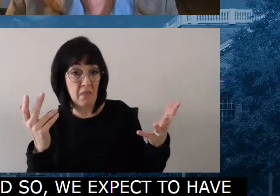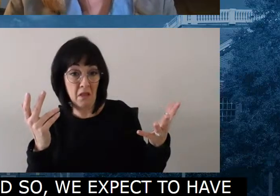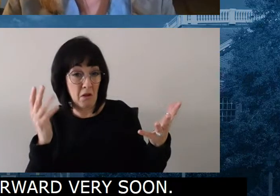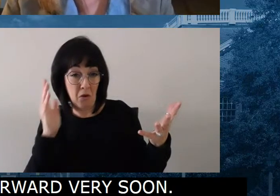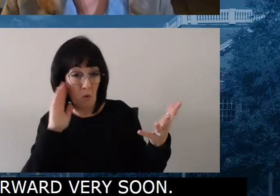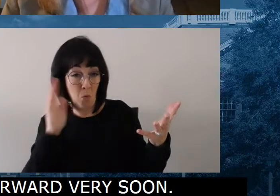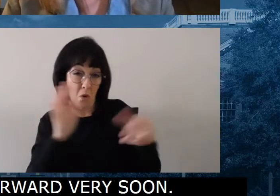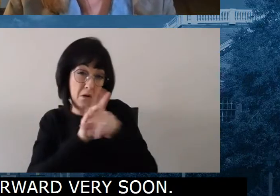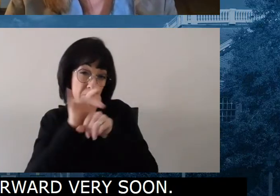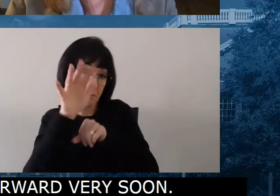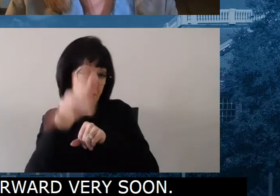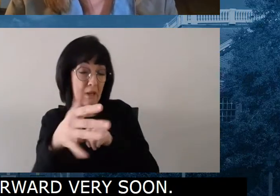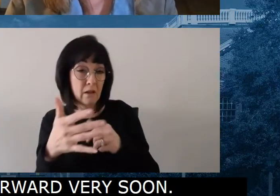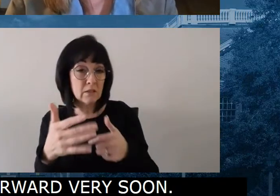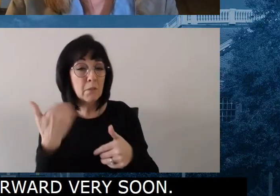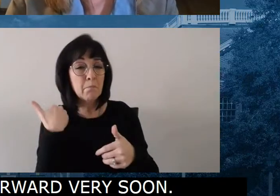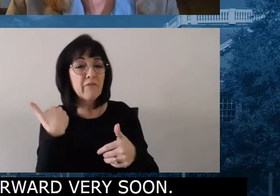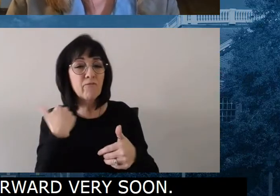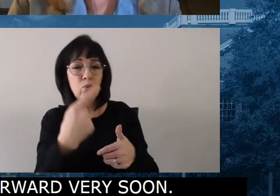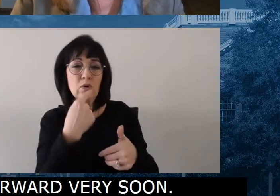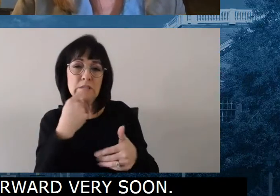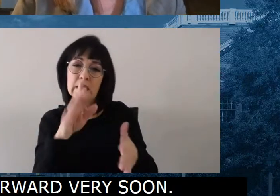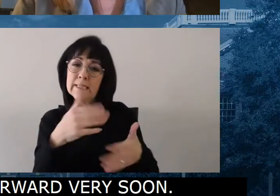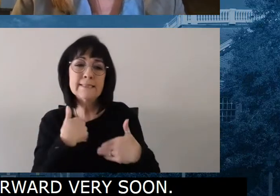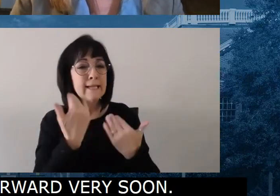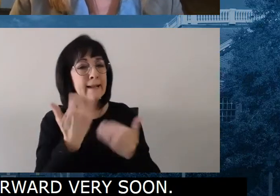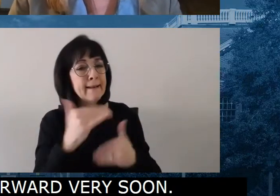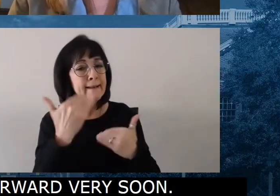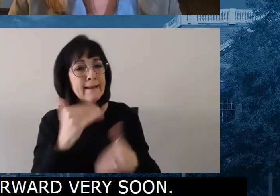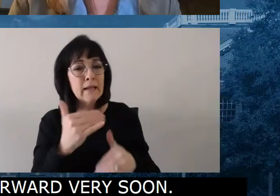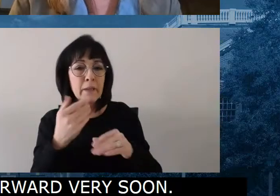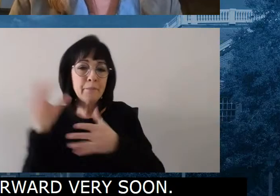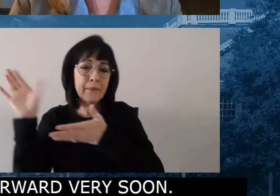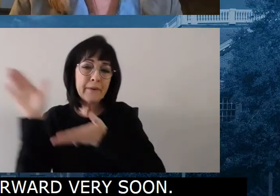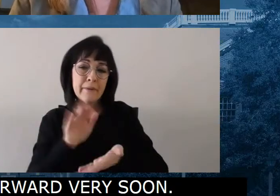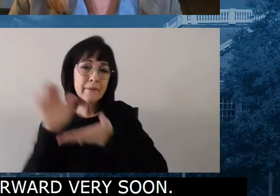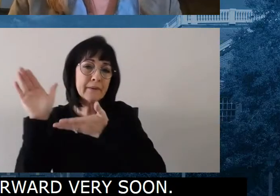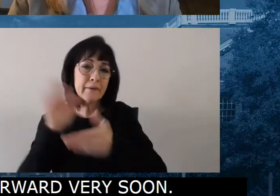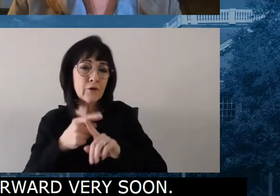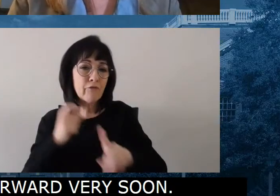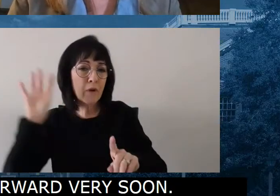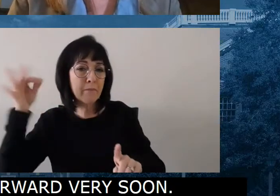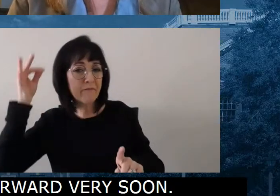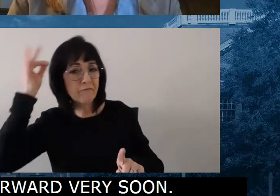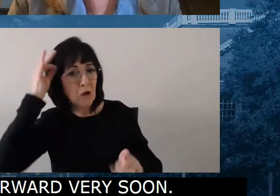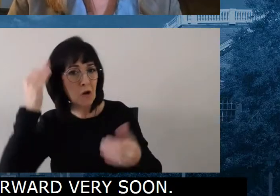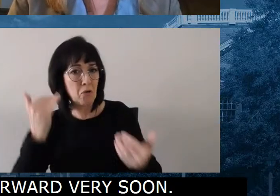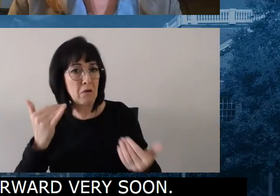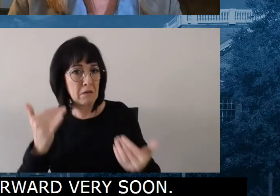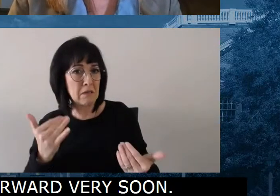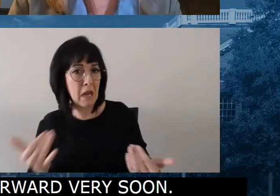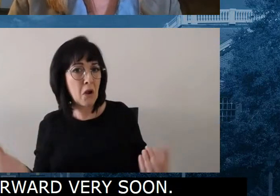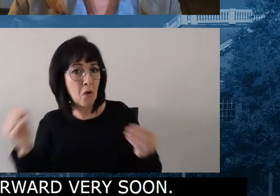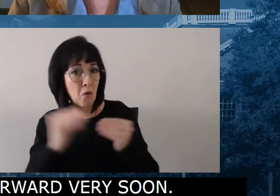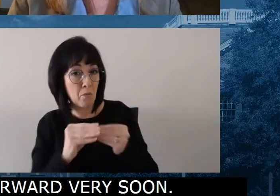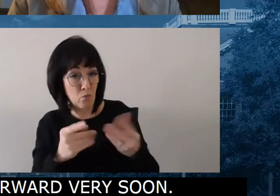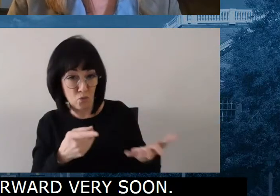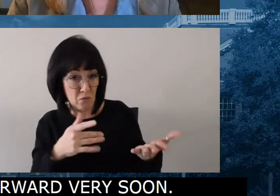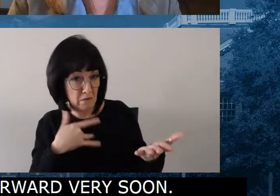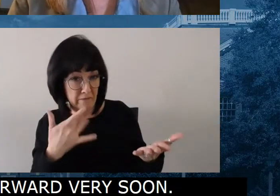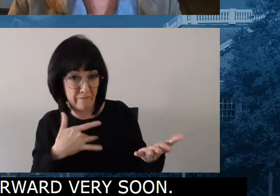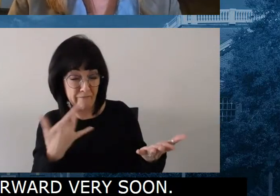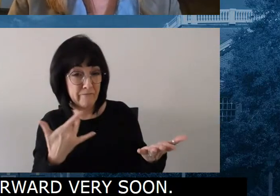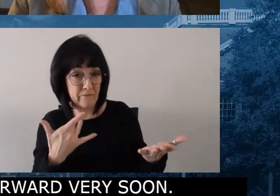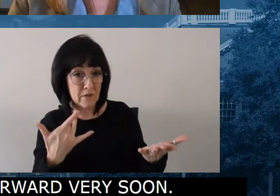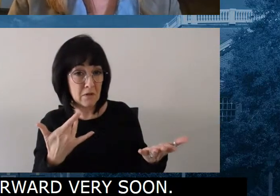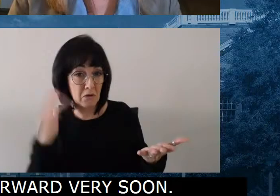the federal government. Yeah, I've been anticipating for this for some time, Nick, and that's why